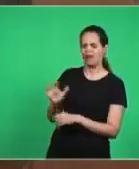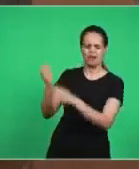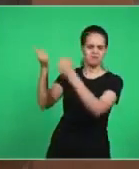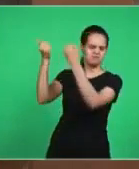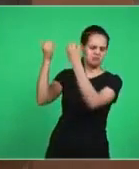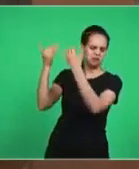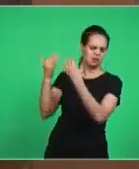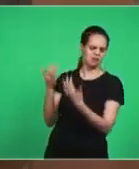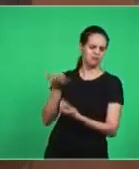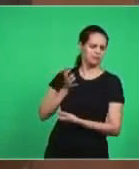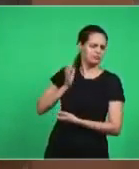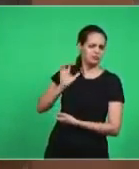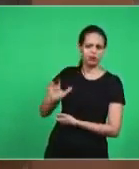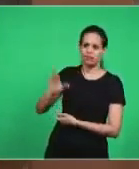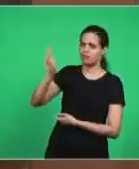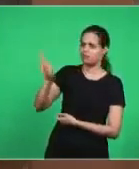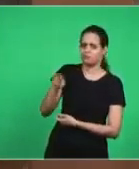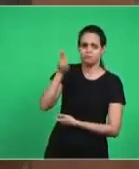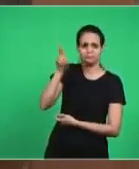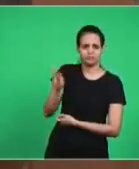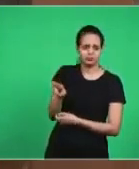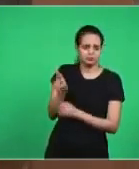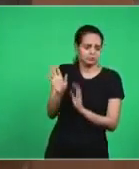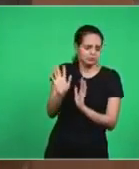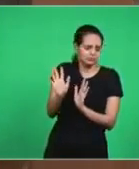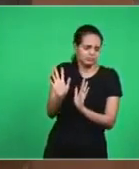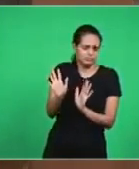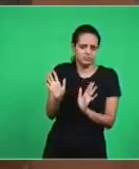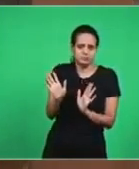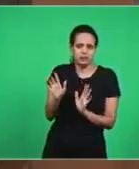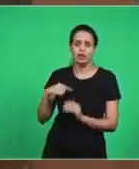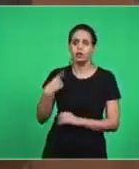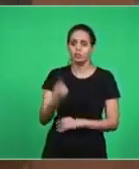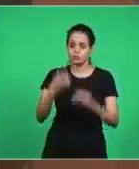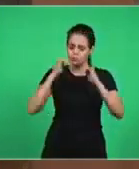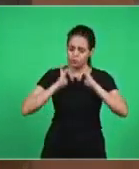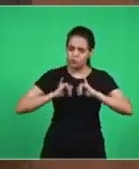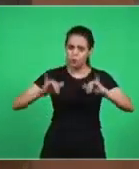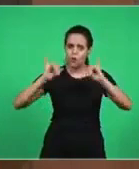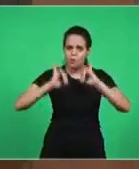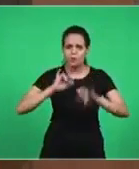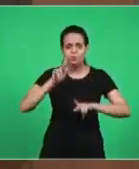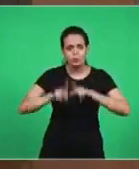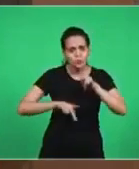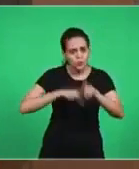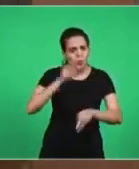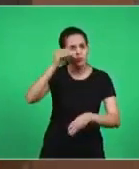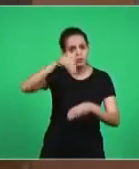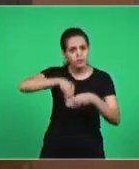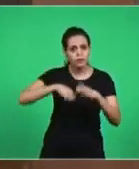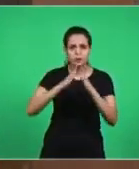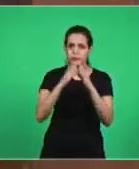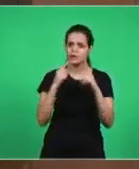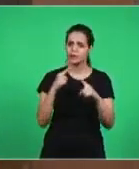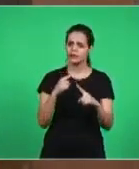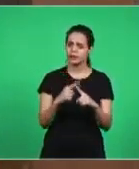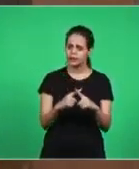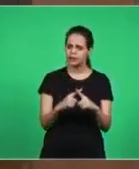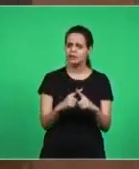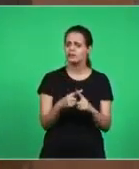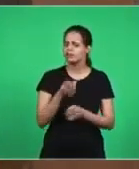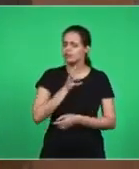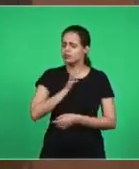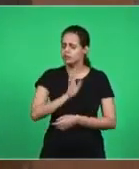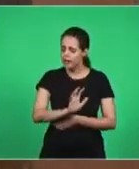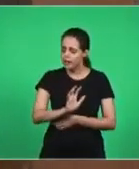this. We're proclaiming to the people that inside of the church, but that is not aware of it. And that's something else. But the